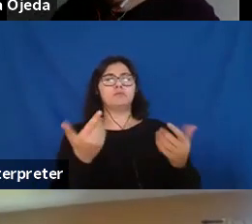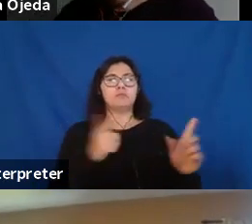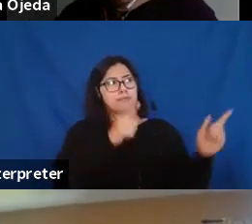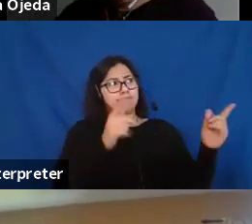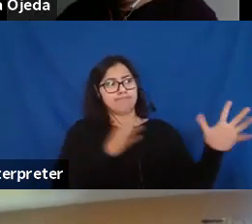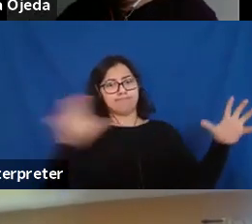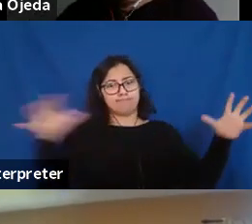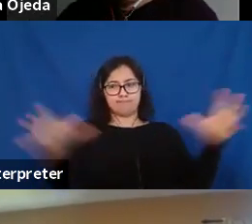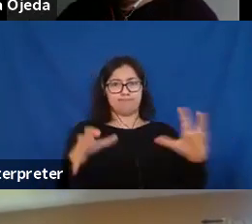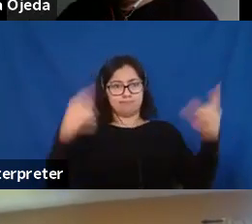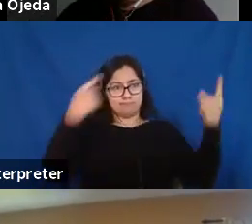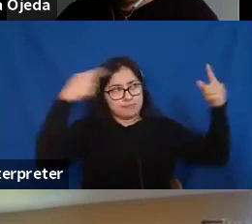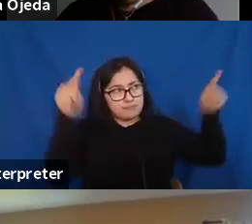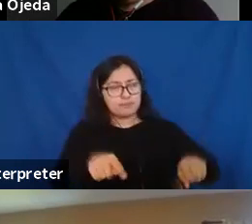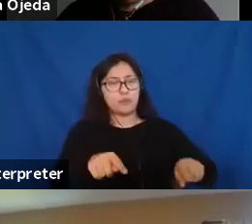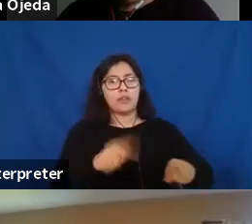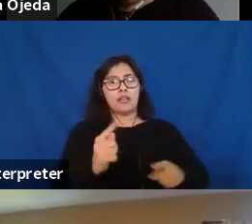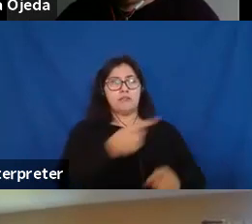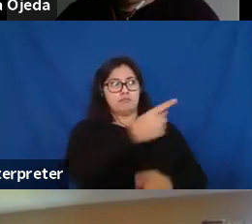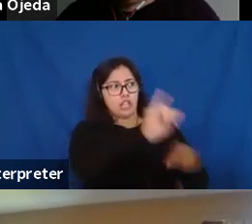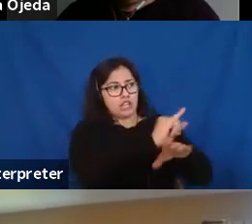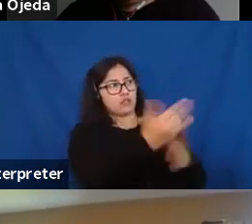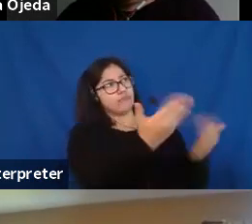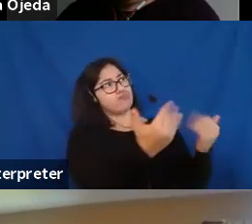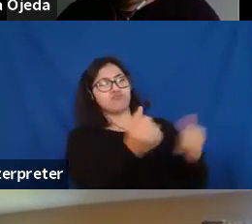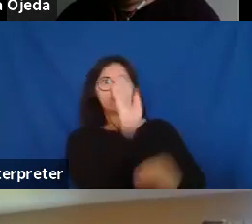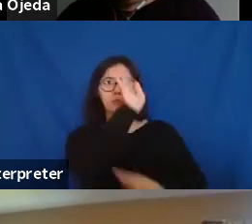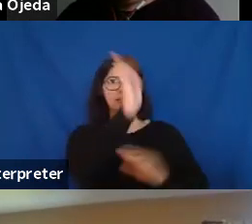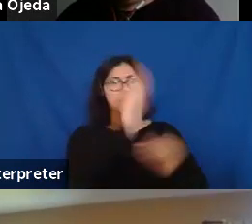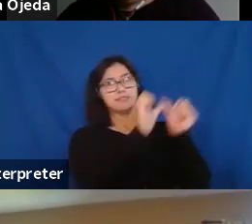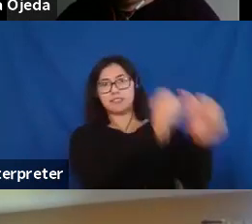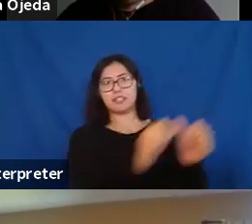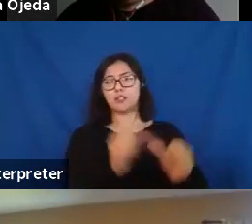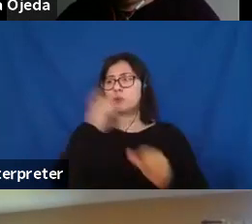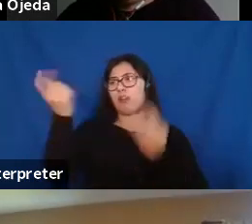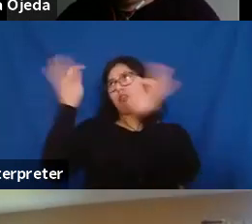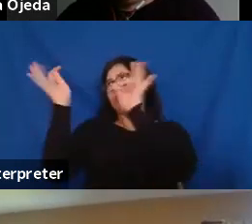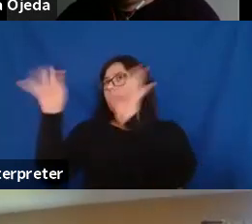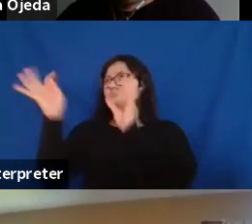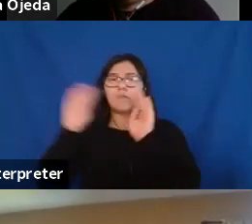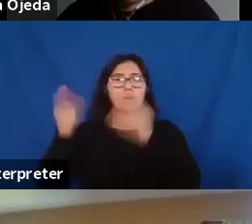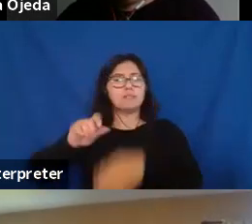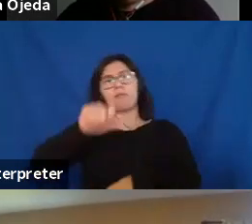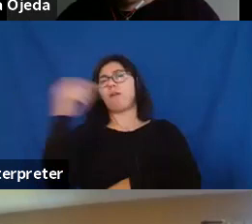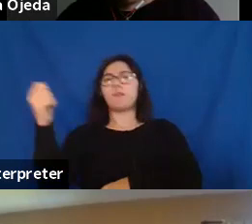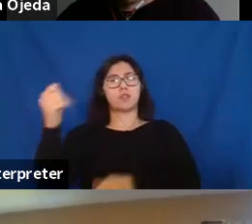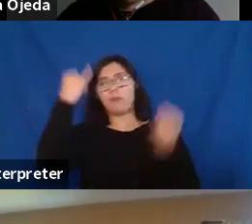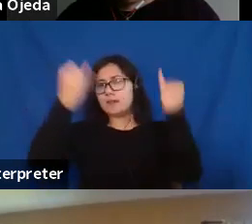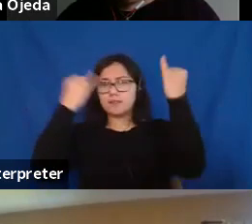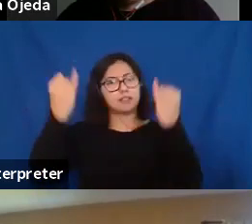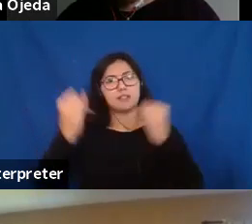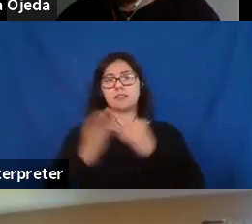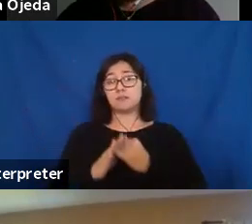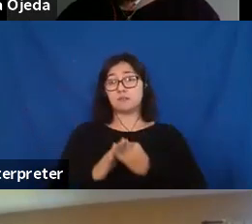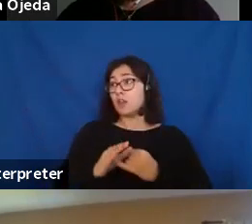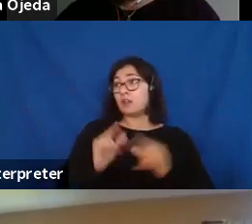and give the intern a chance to present rather than getting off task with focus on other things. Anybody else in my group